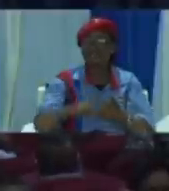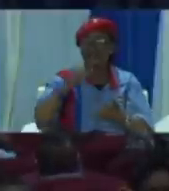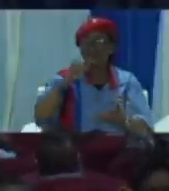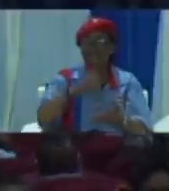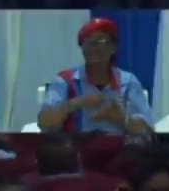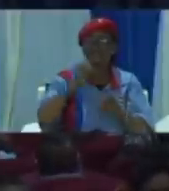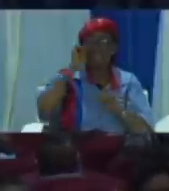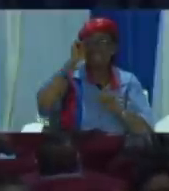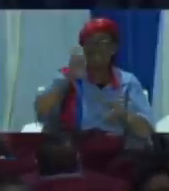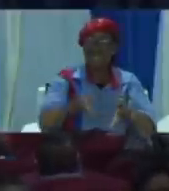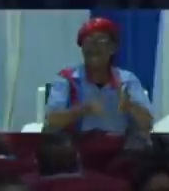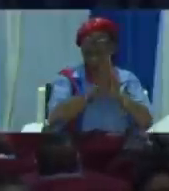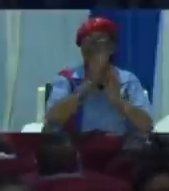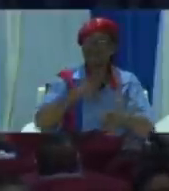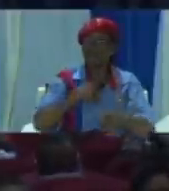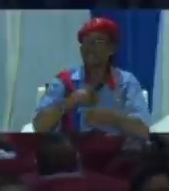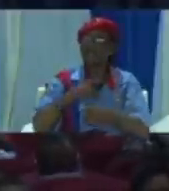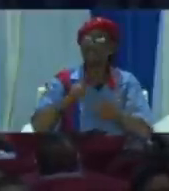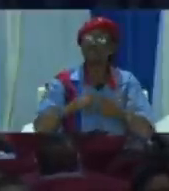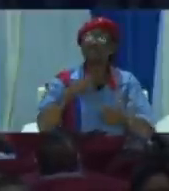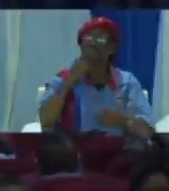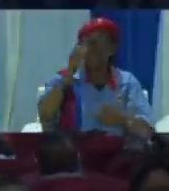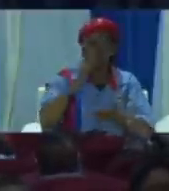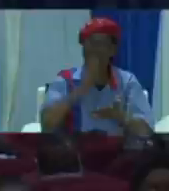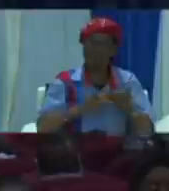asked me to tell someone. On his abeni kan.